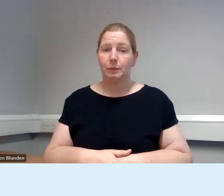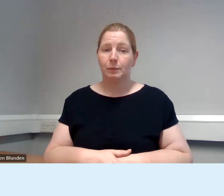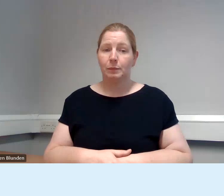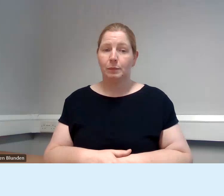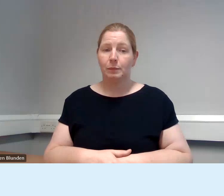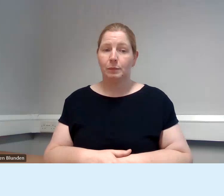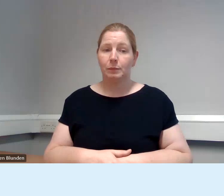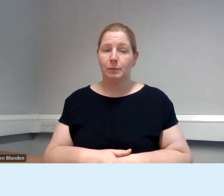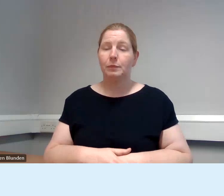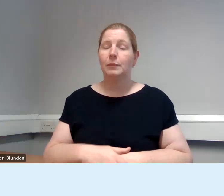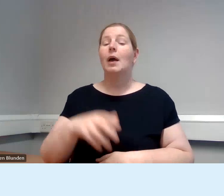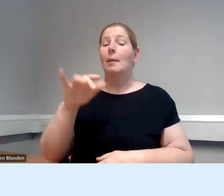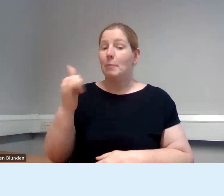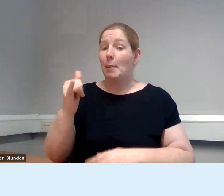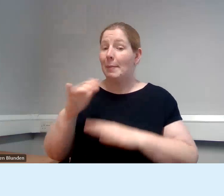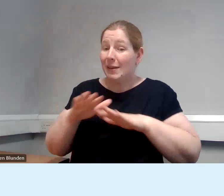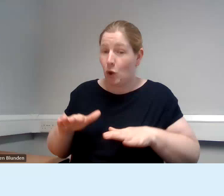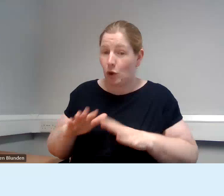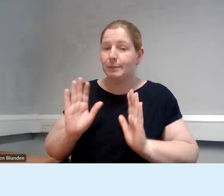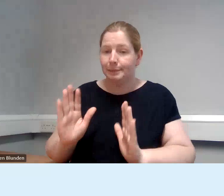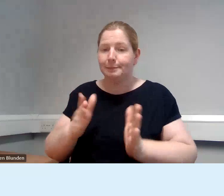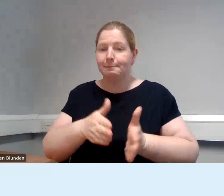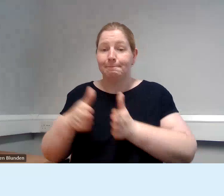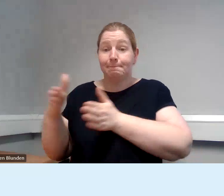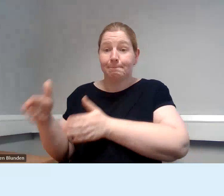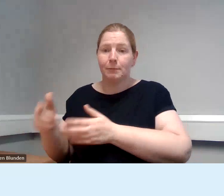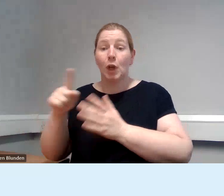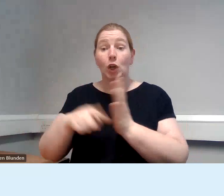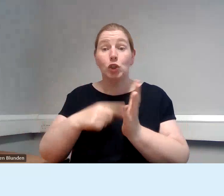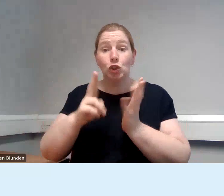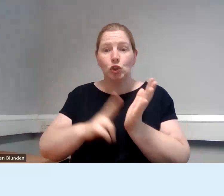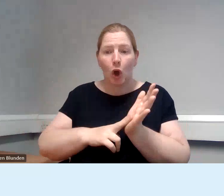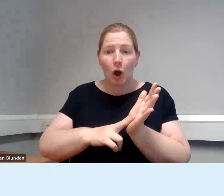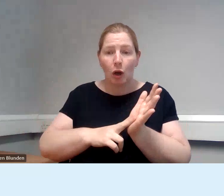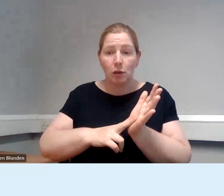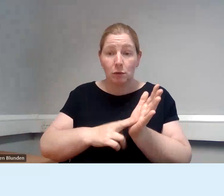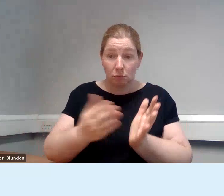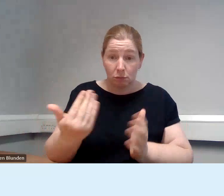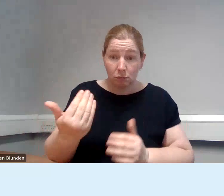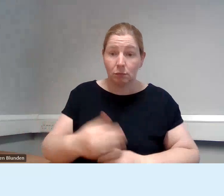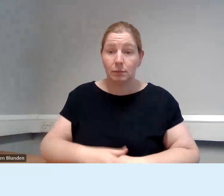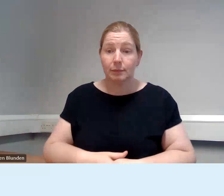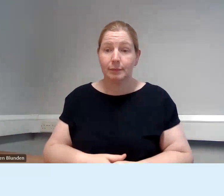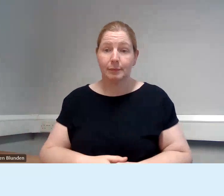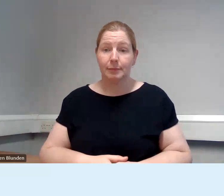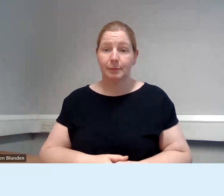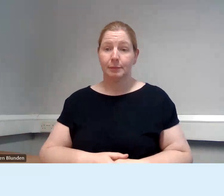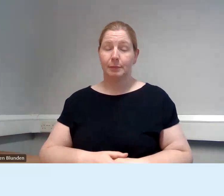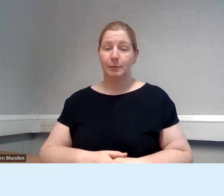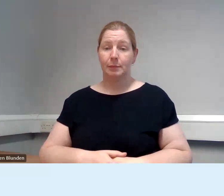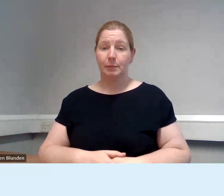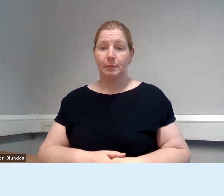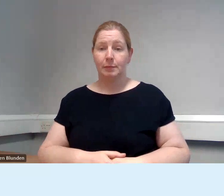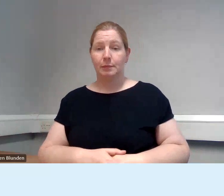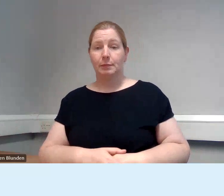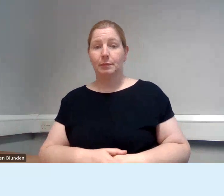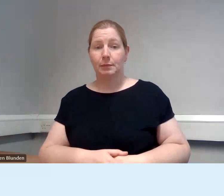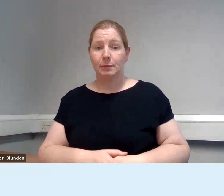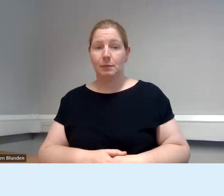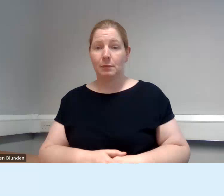I'm going to guess not. Okay, can we go to John? Do you want to unmute and ask your question, John? And then if Carol wants